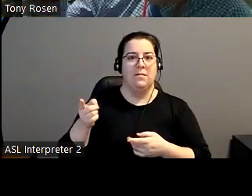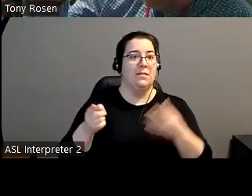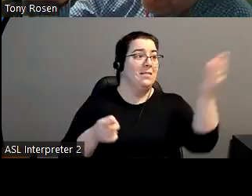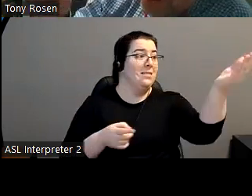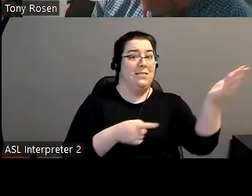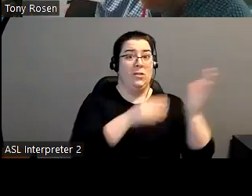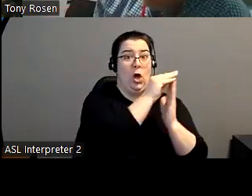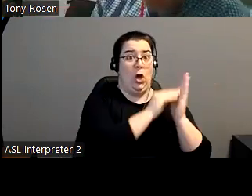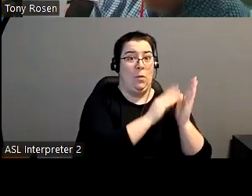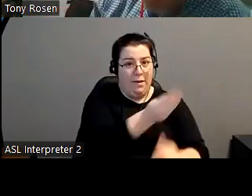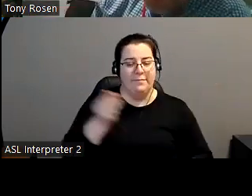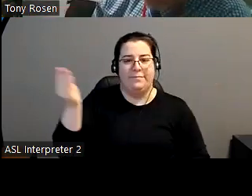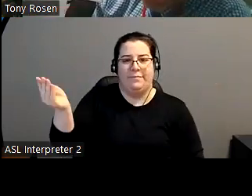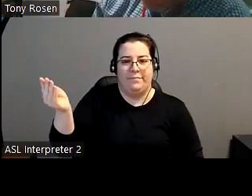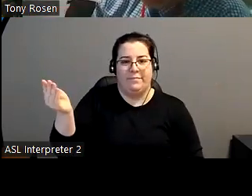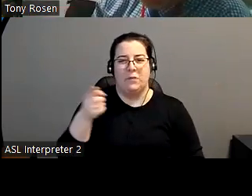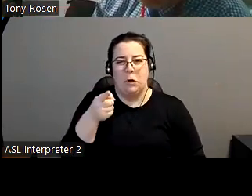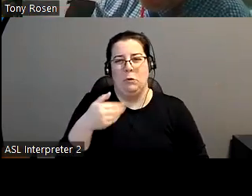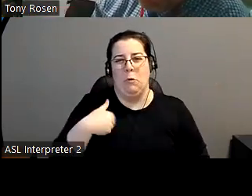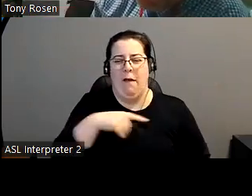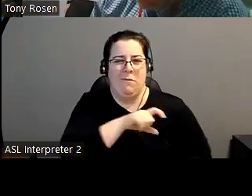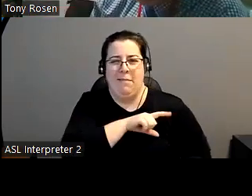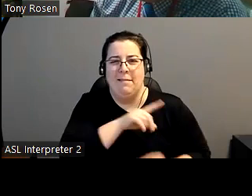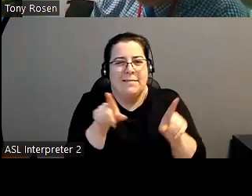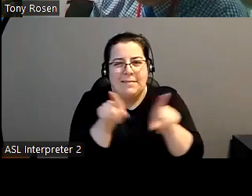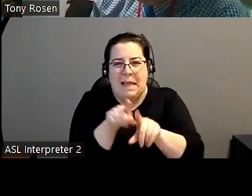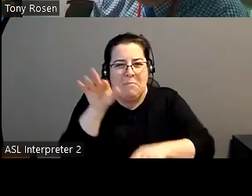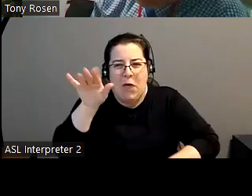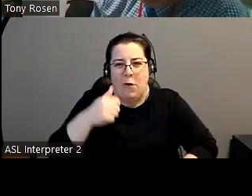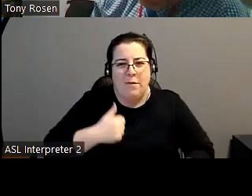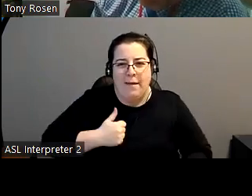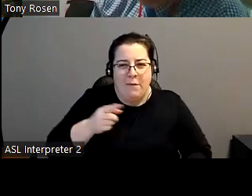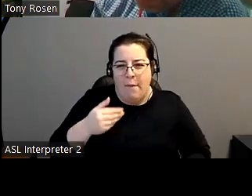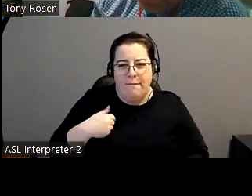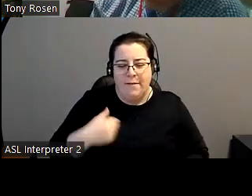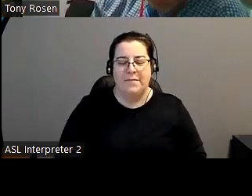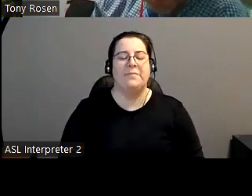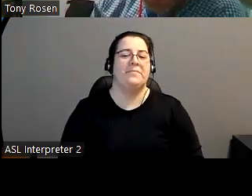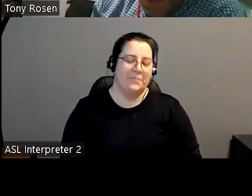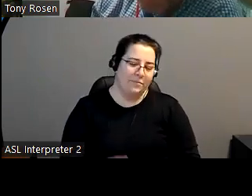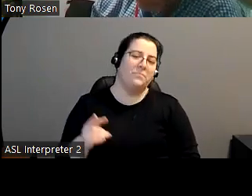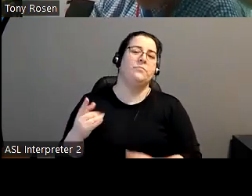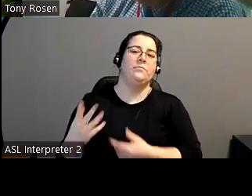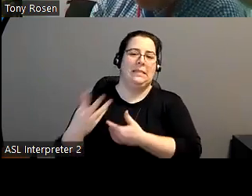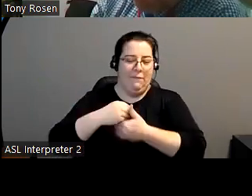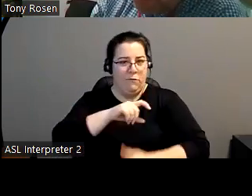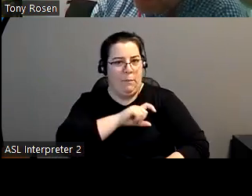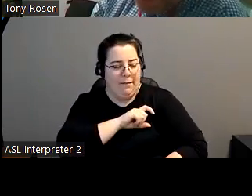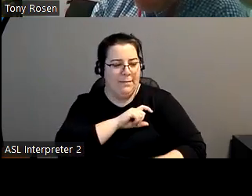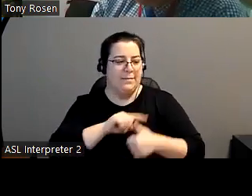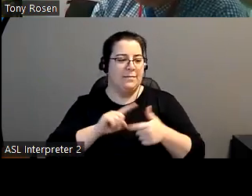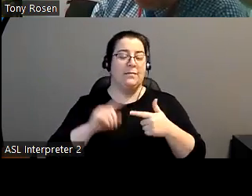police, which I know you guys have up in Canada as well, and multi-disciplinary teams, which I think we have both